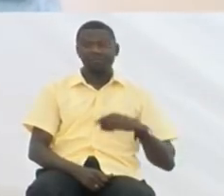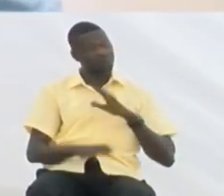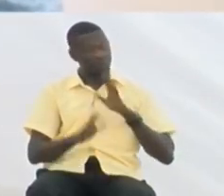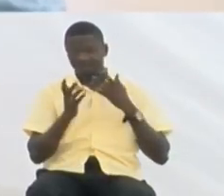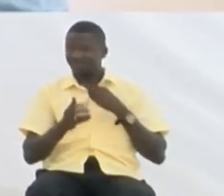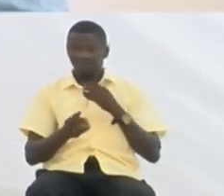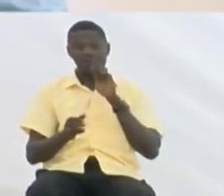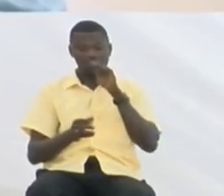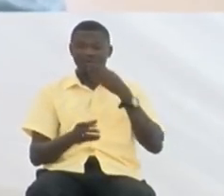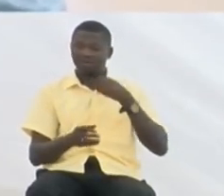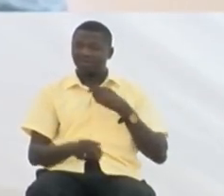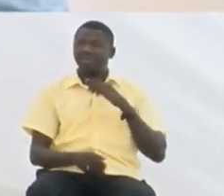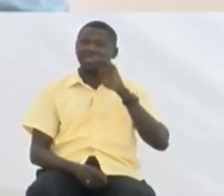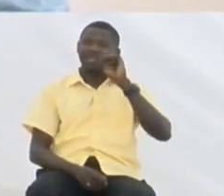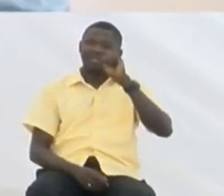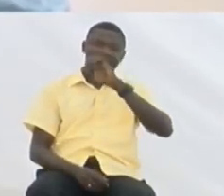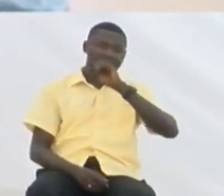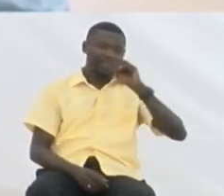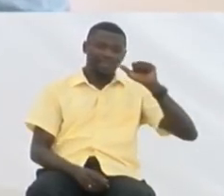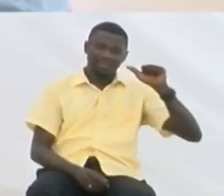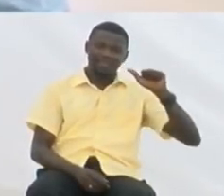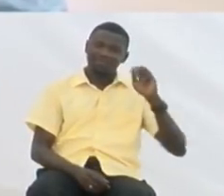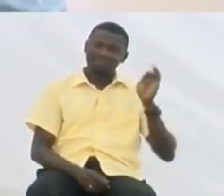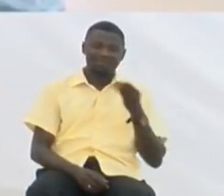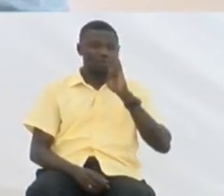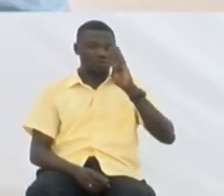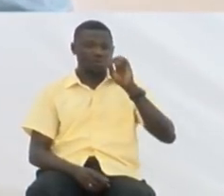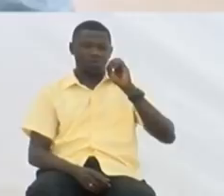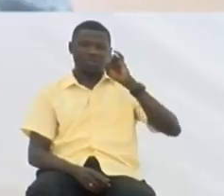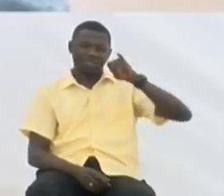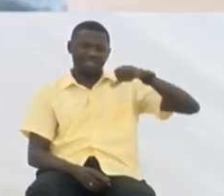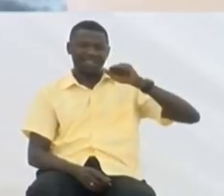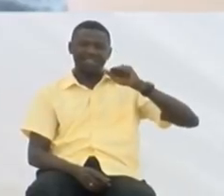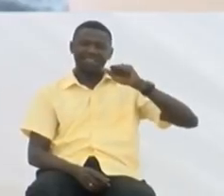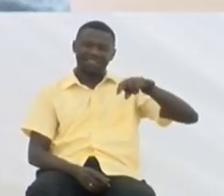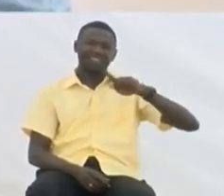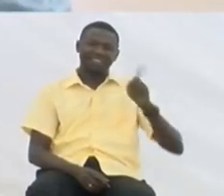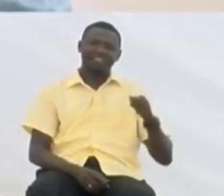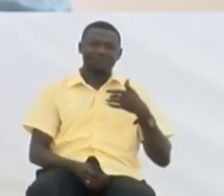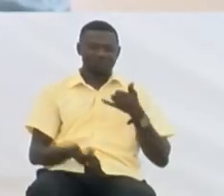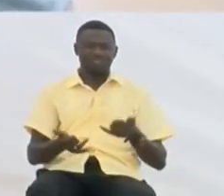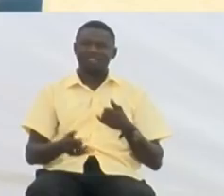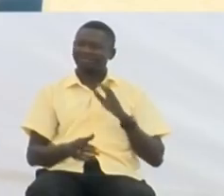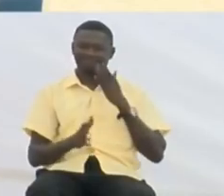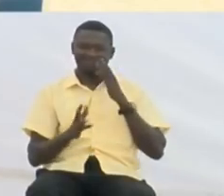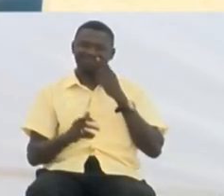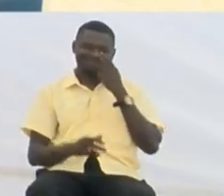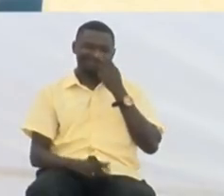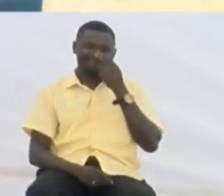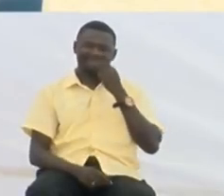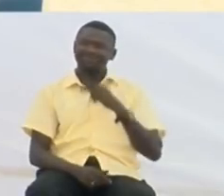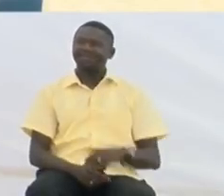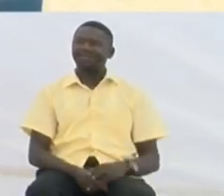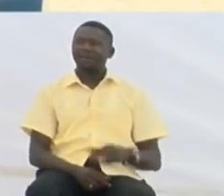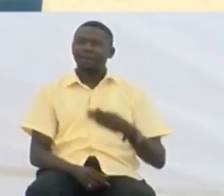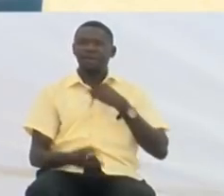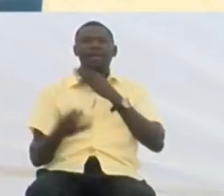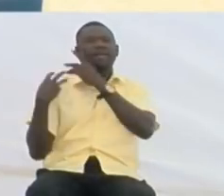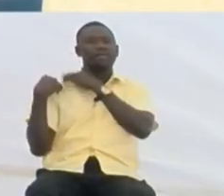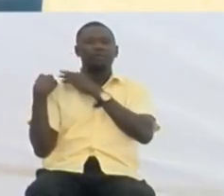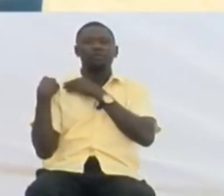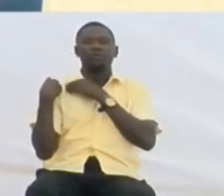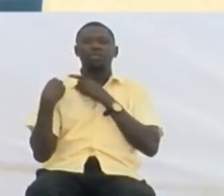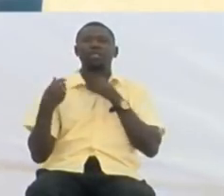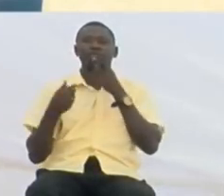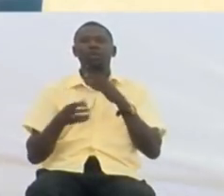atomu esa falleti baribitum bi isa kumandino esa bojanna. So my responsibility is to help